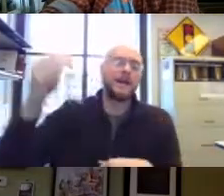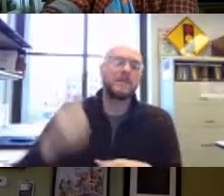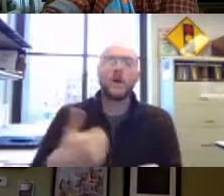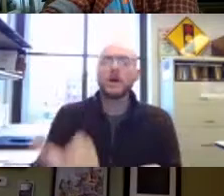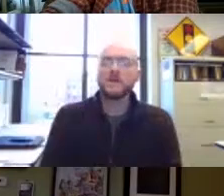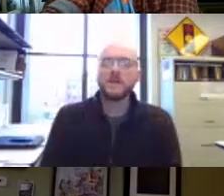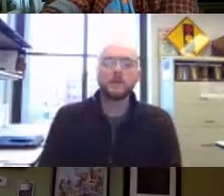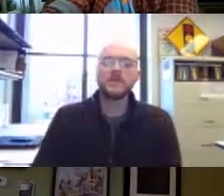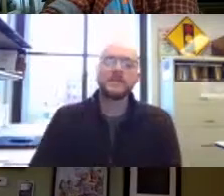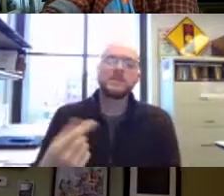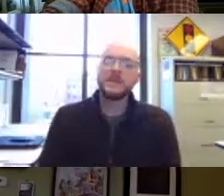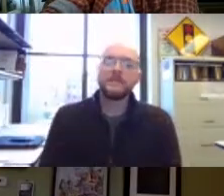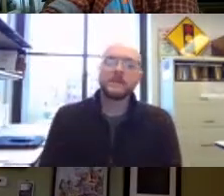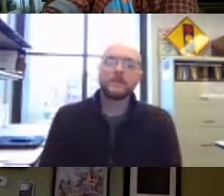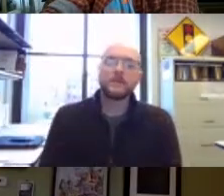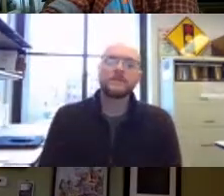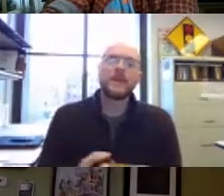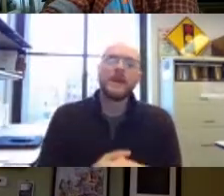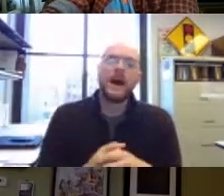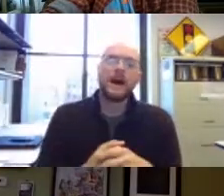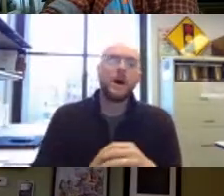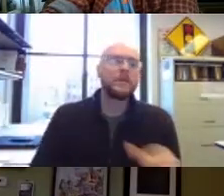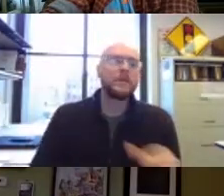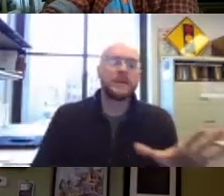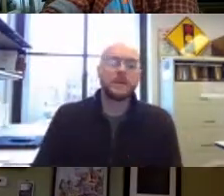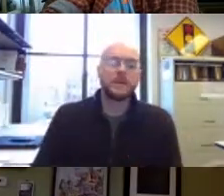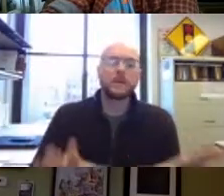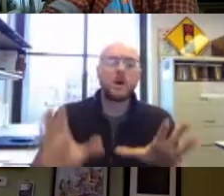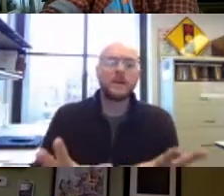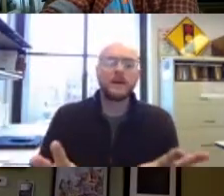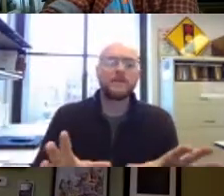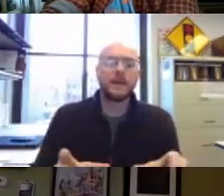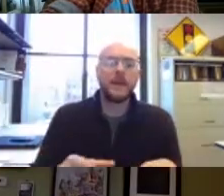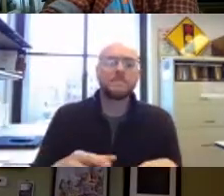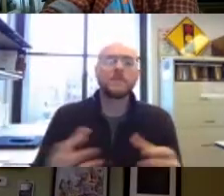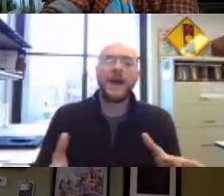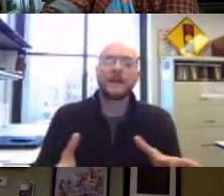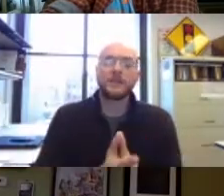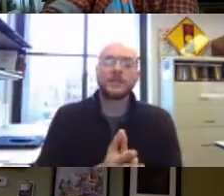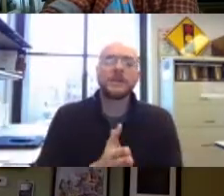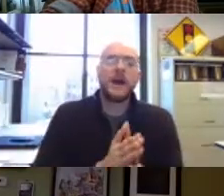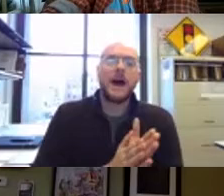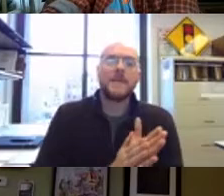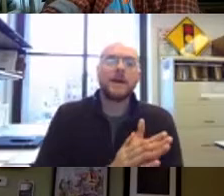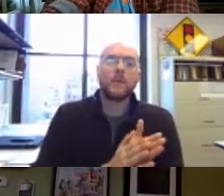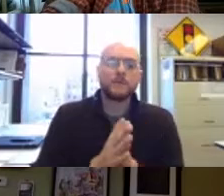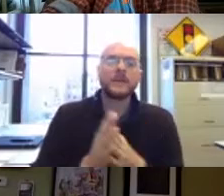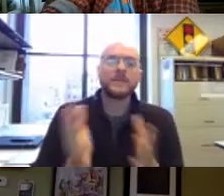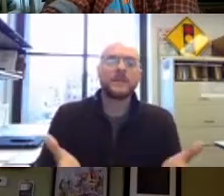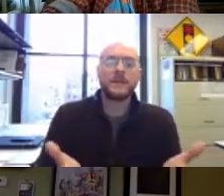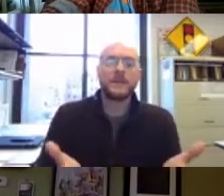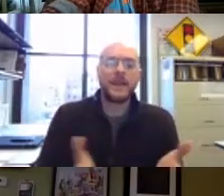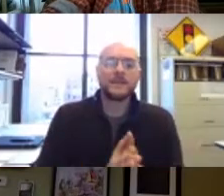at the volume of vehicles and the speed of vehicles, all these streets are calm enough in both factors that we